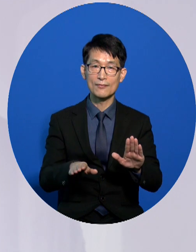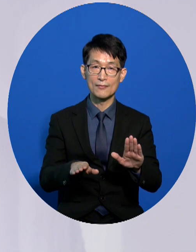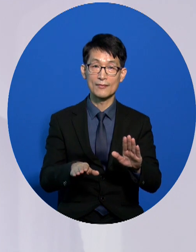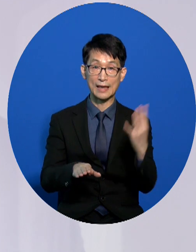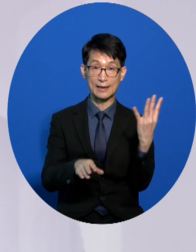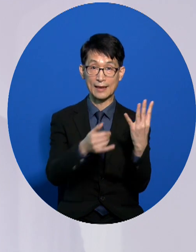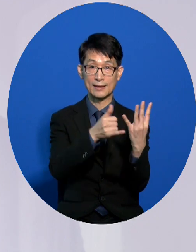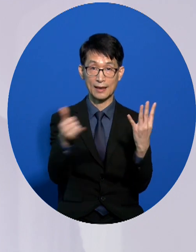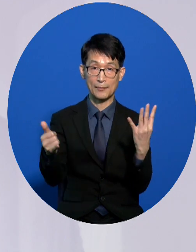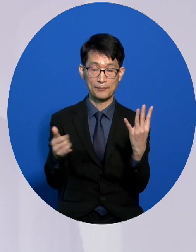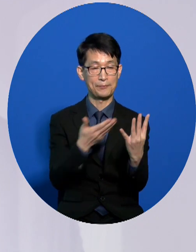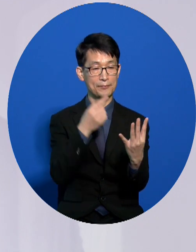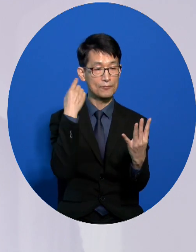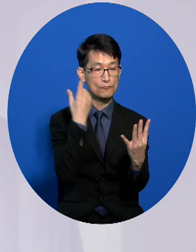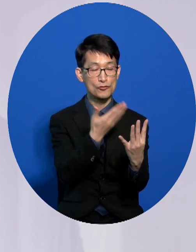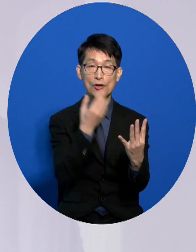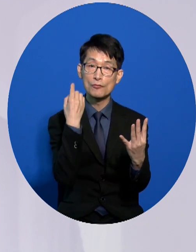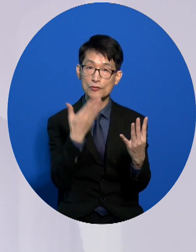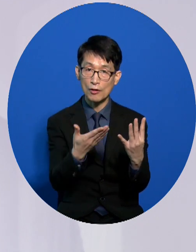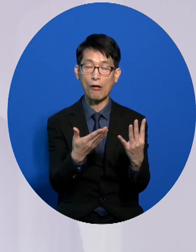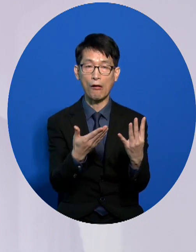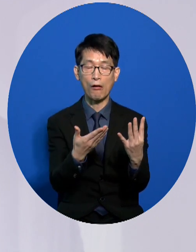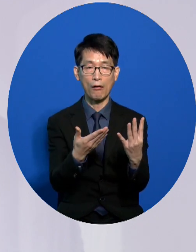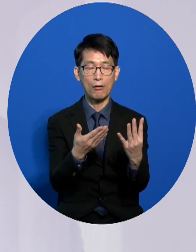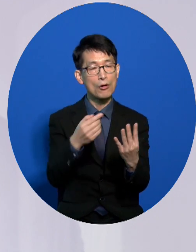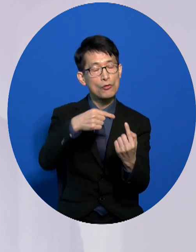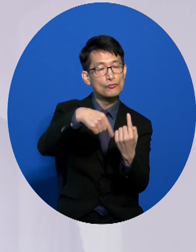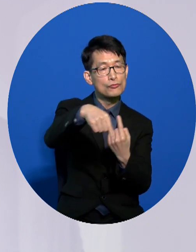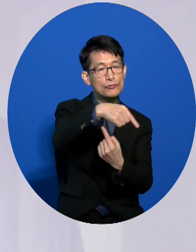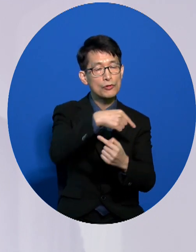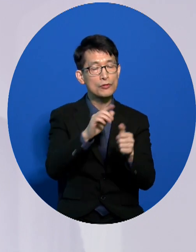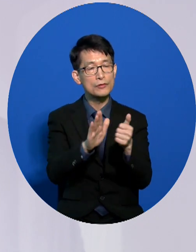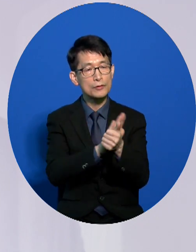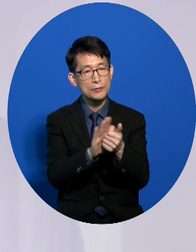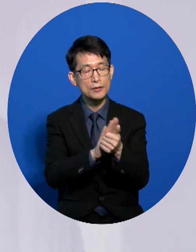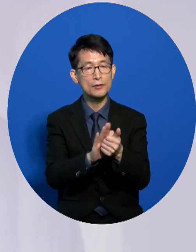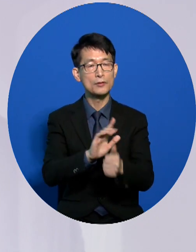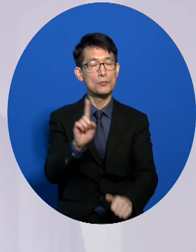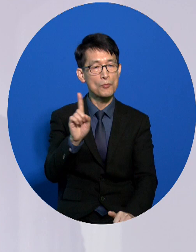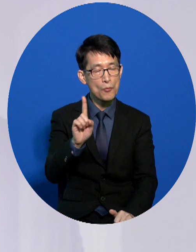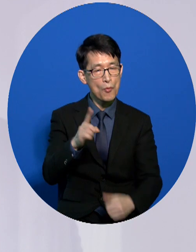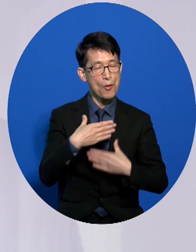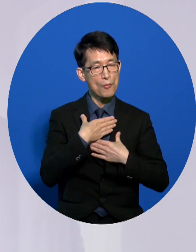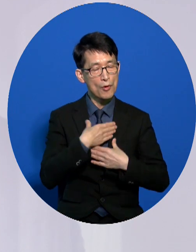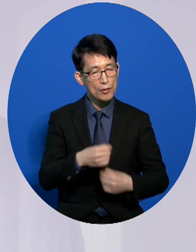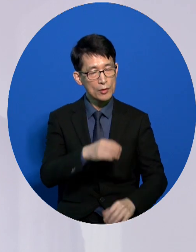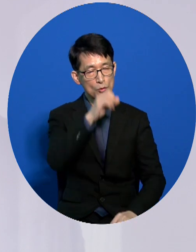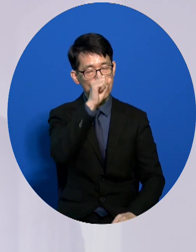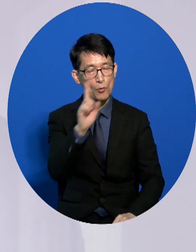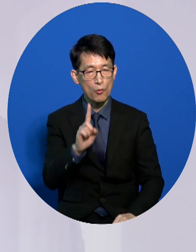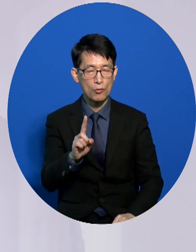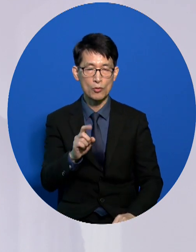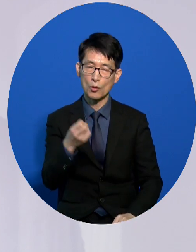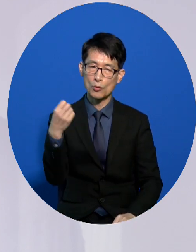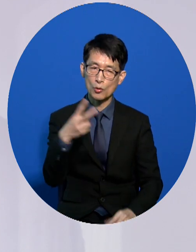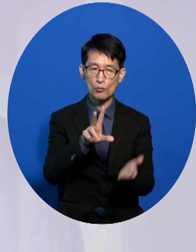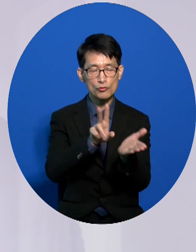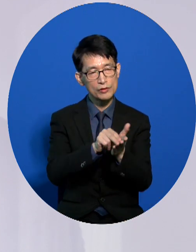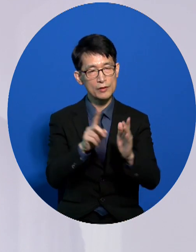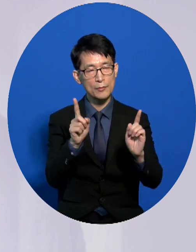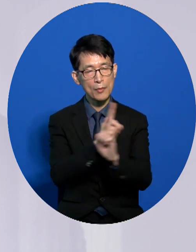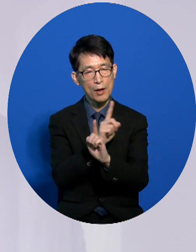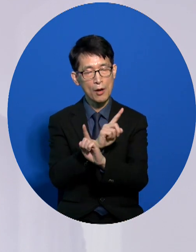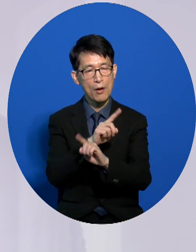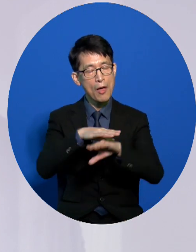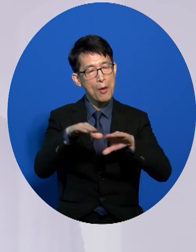At this roundtable, we will be hearing about the able tech or services that